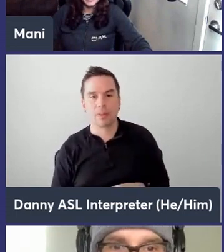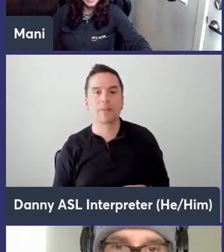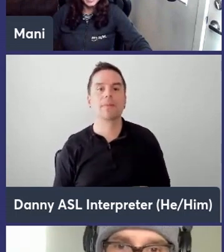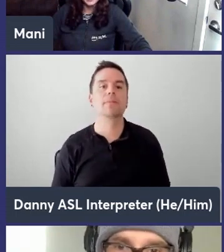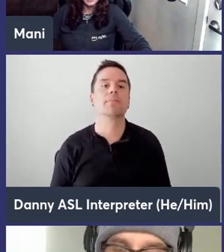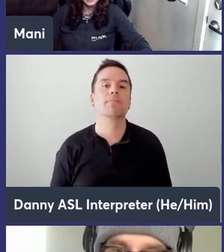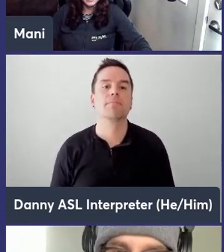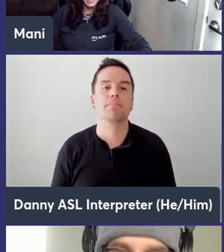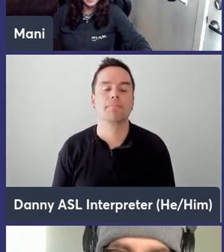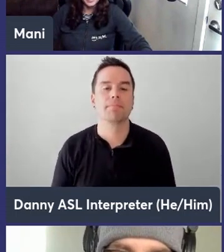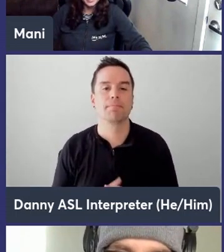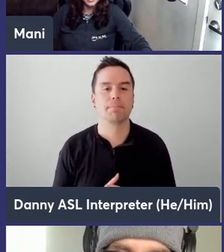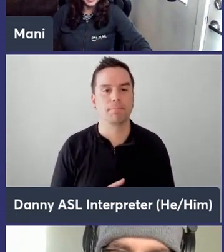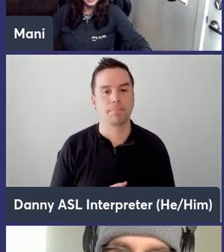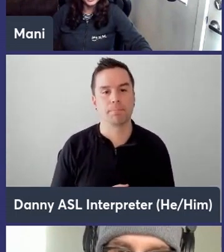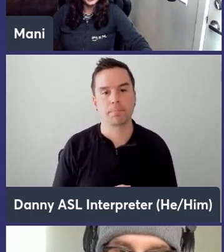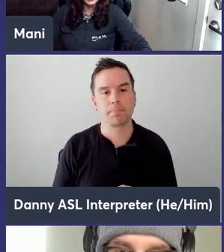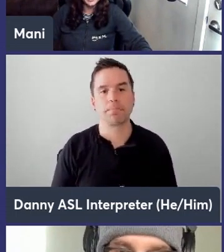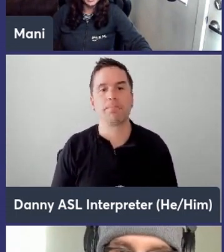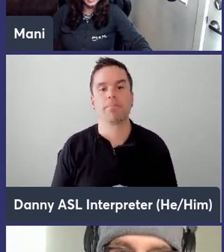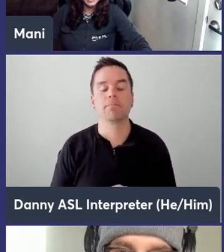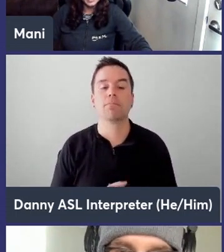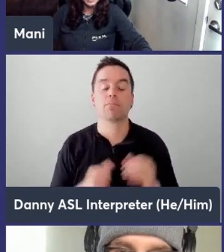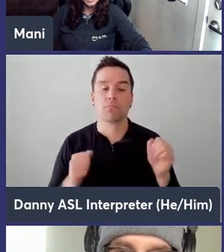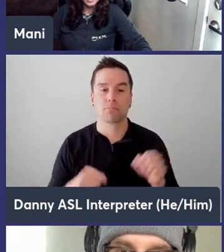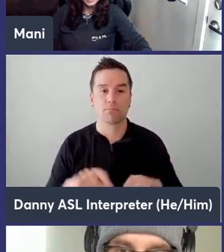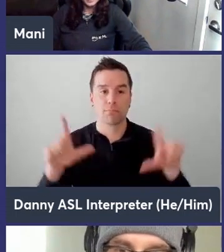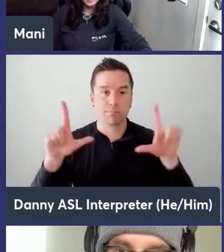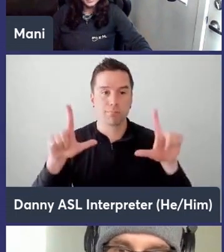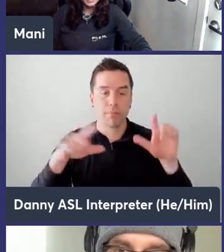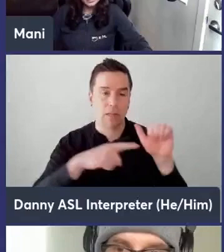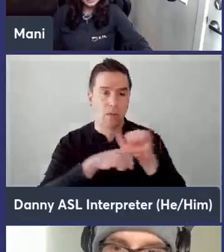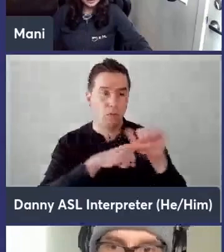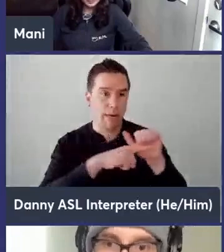is in SageMaker examples, you can go to the